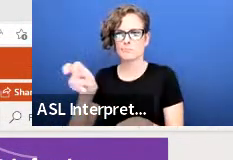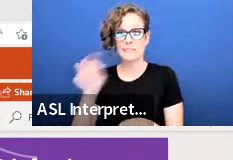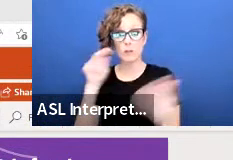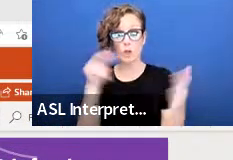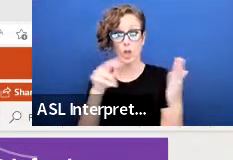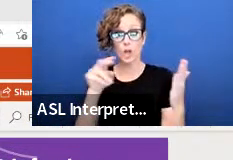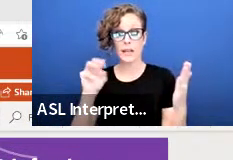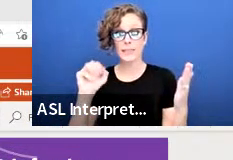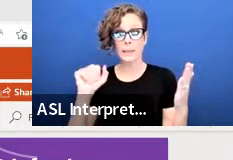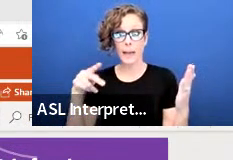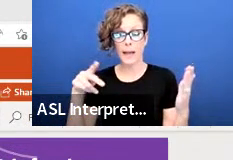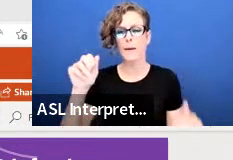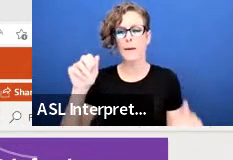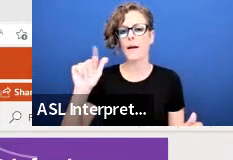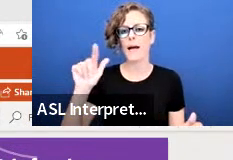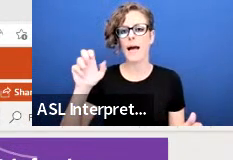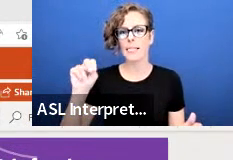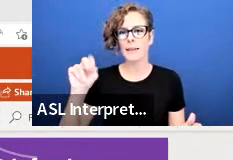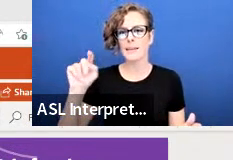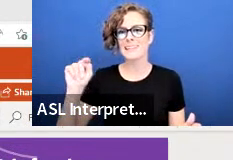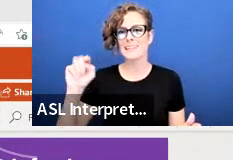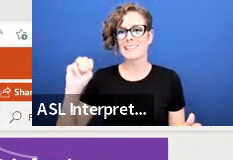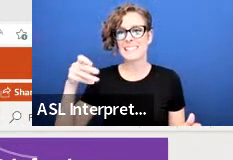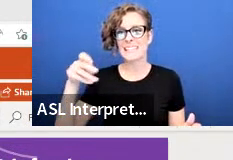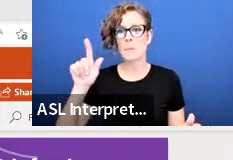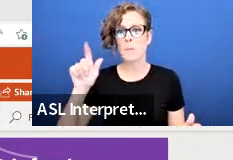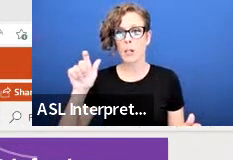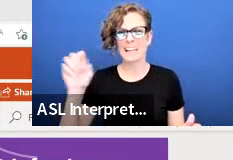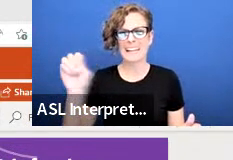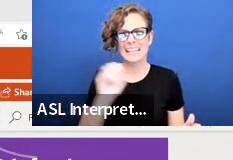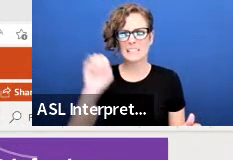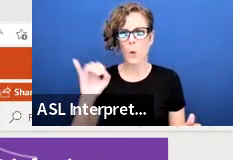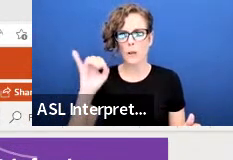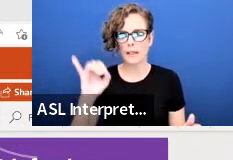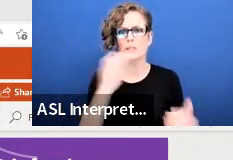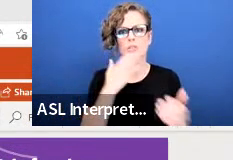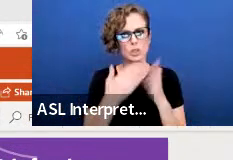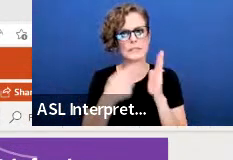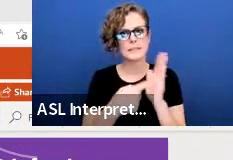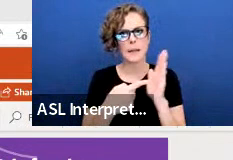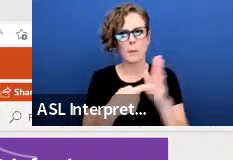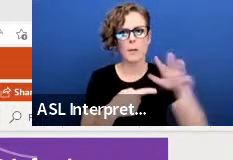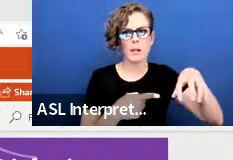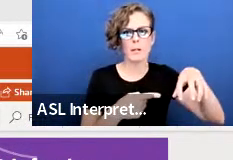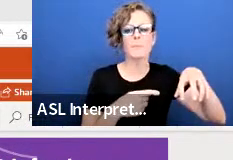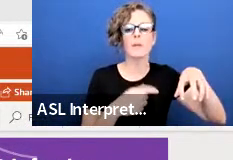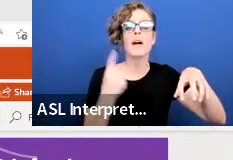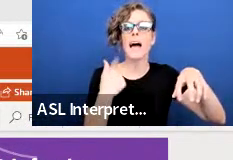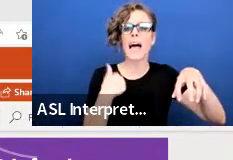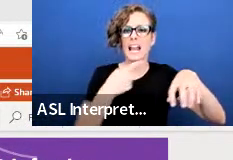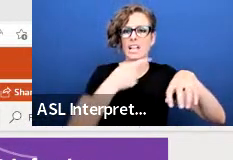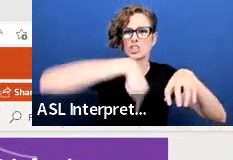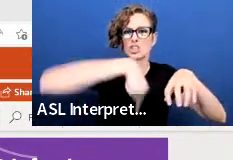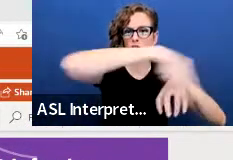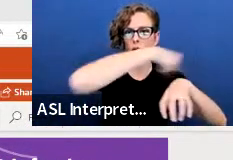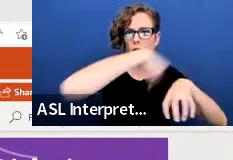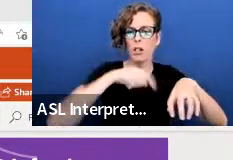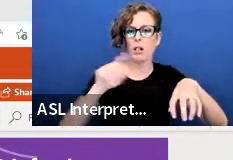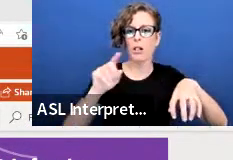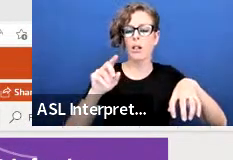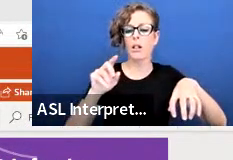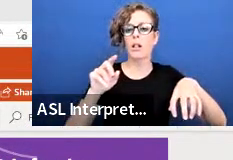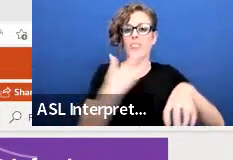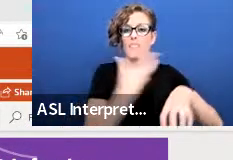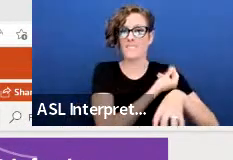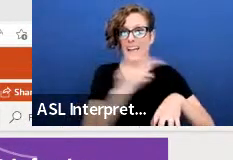Temple is a good example in East Oakland, that we had a circle around Allen Temple where the vax rates were